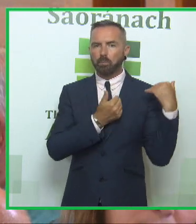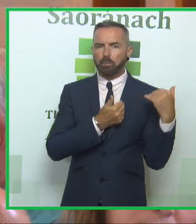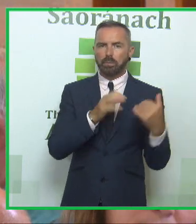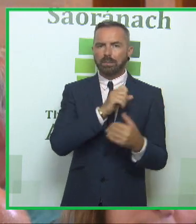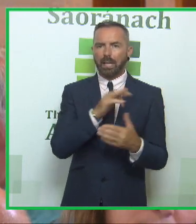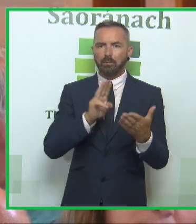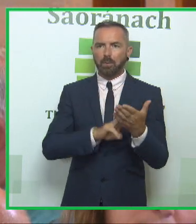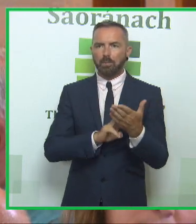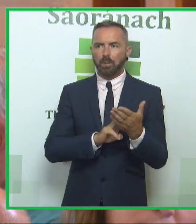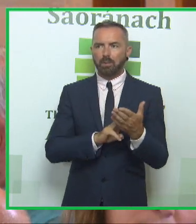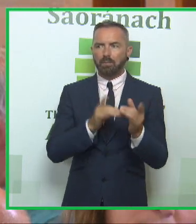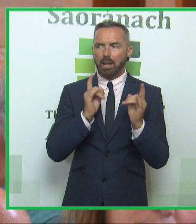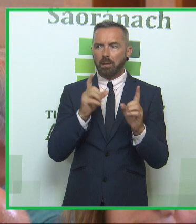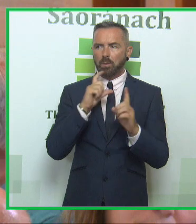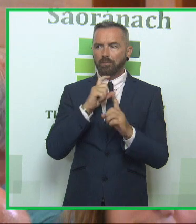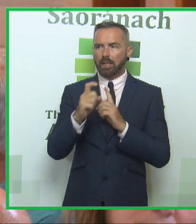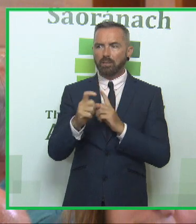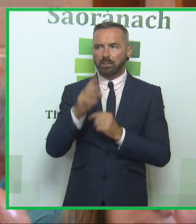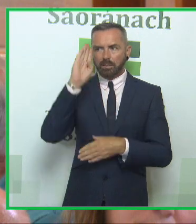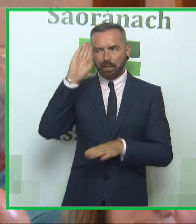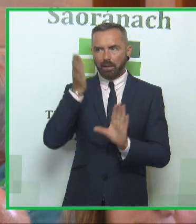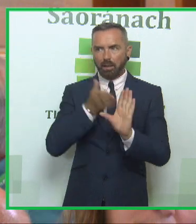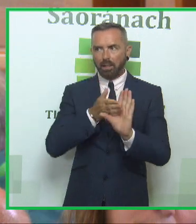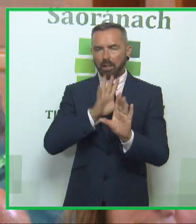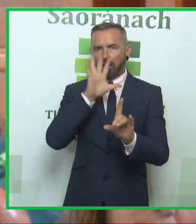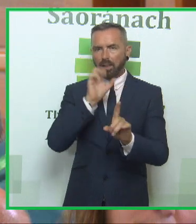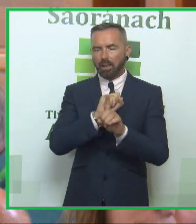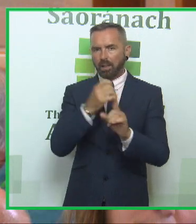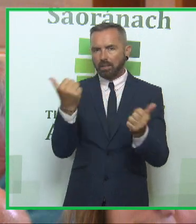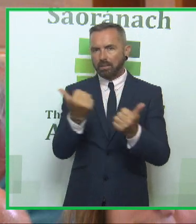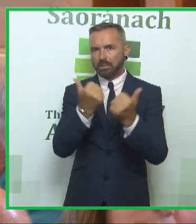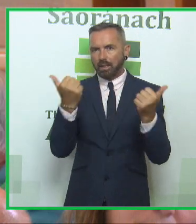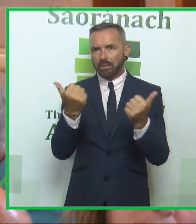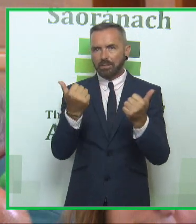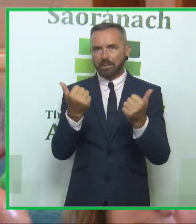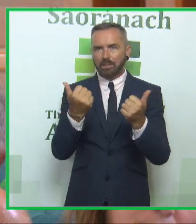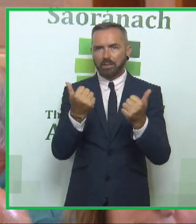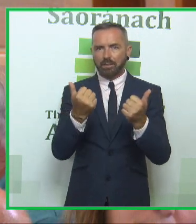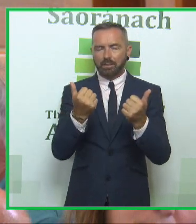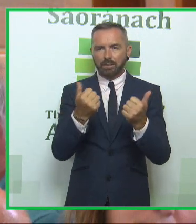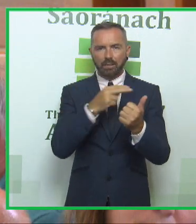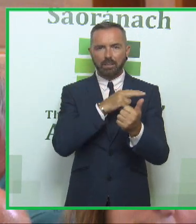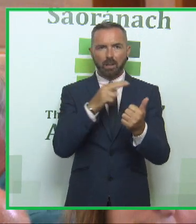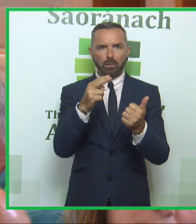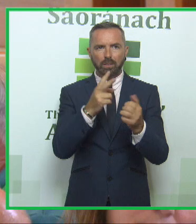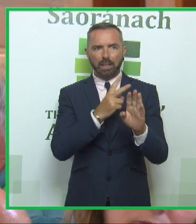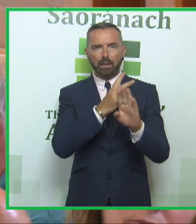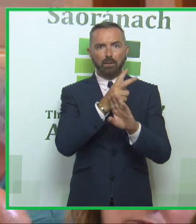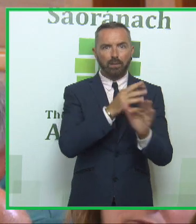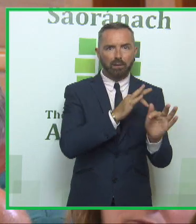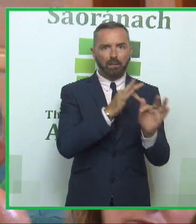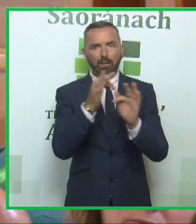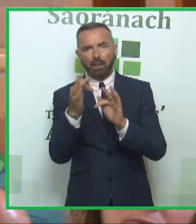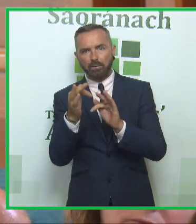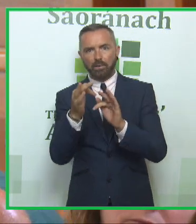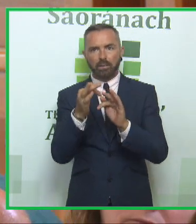professional, a psychologist, spot the signs, you know, instead of that person having to go through that